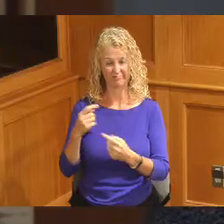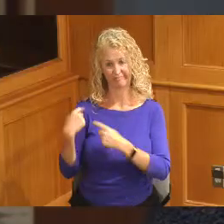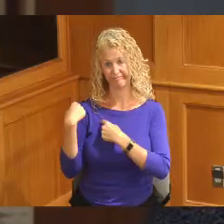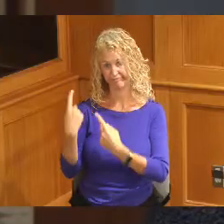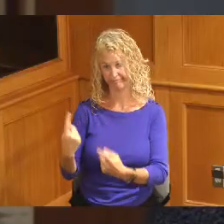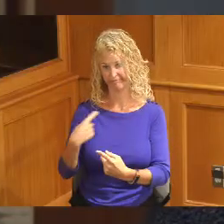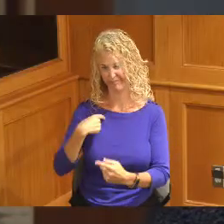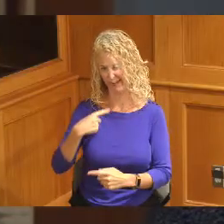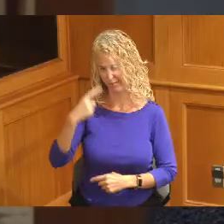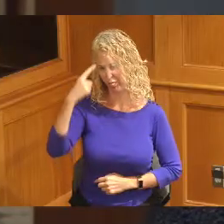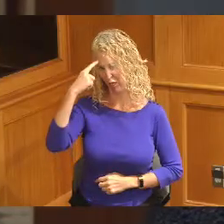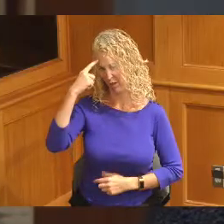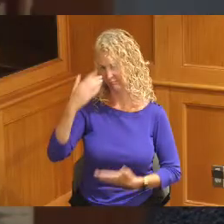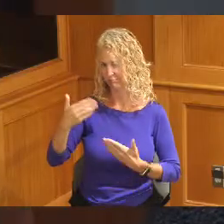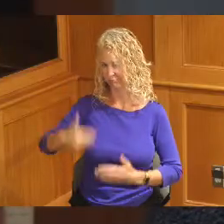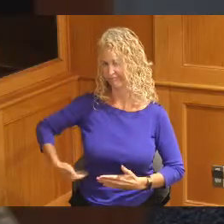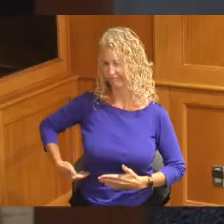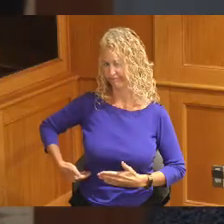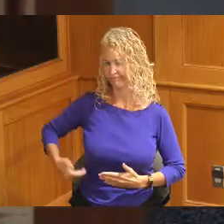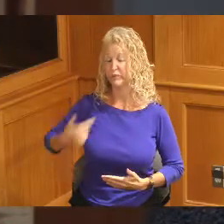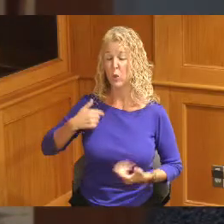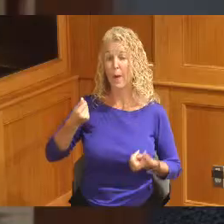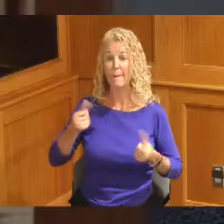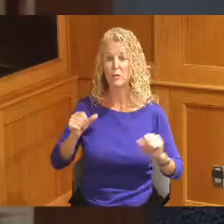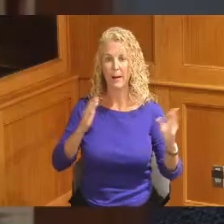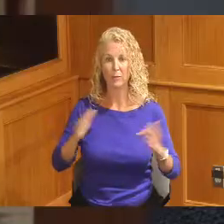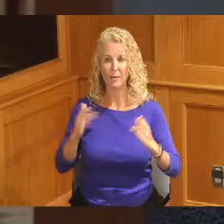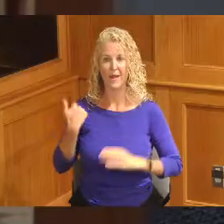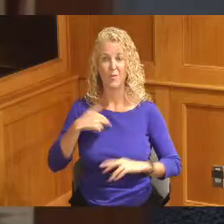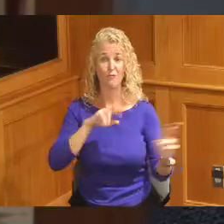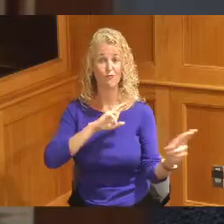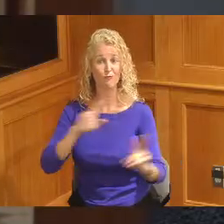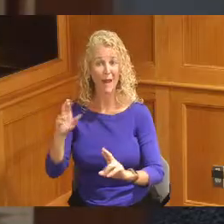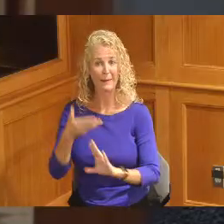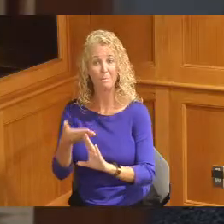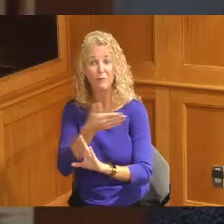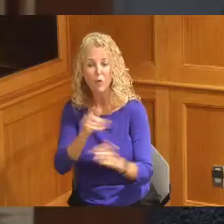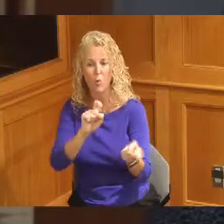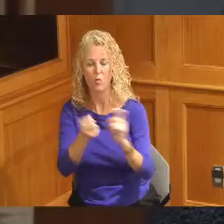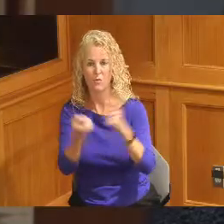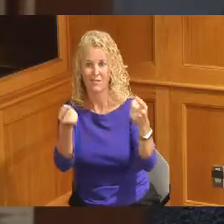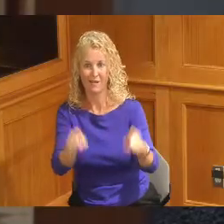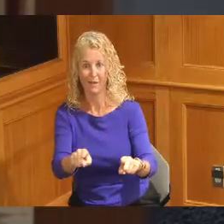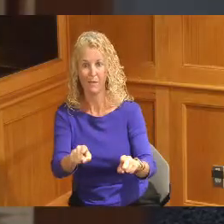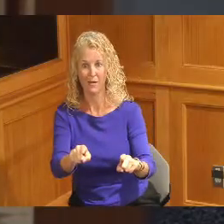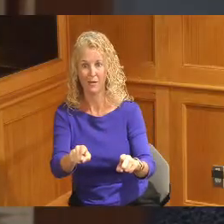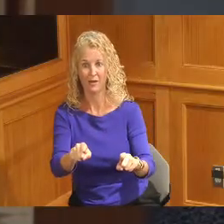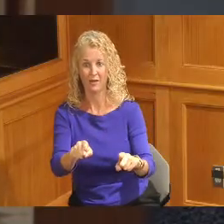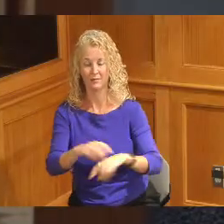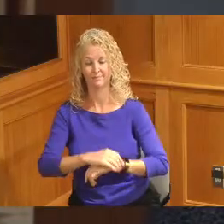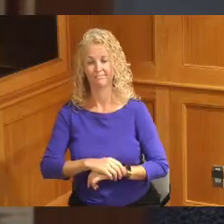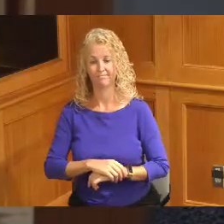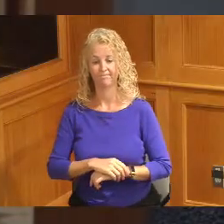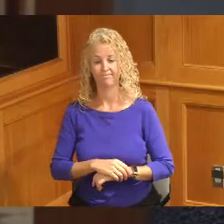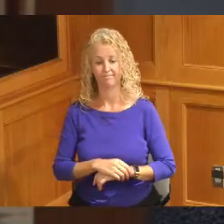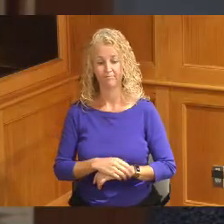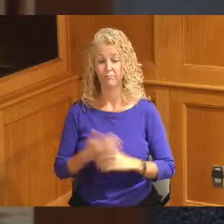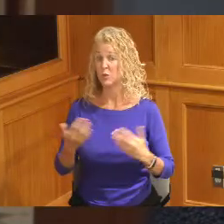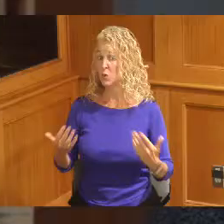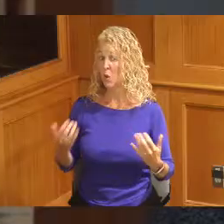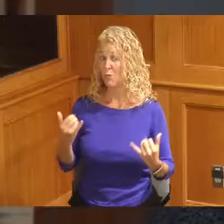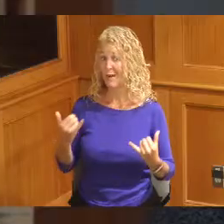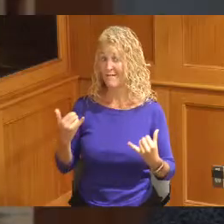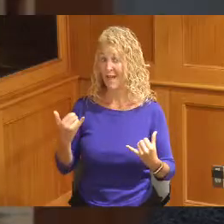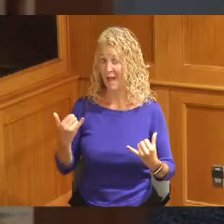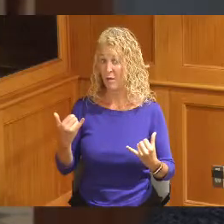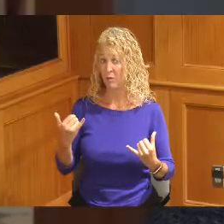and so I've been working to position Hamilton County to be ahead of the curve when that change started happening at the federal government. So right